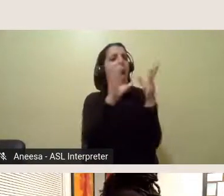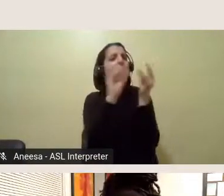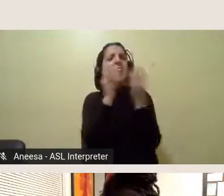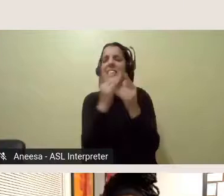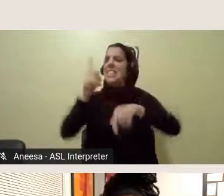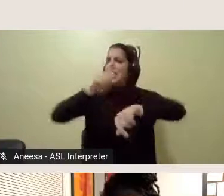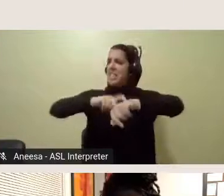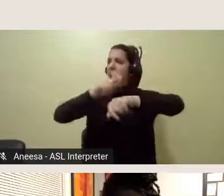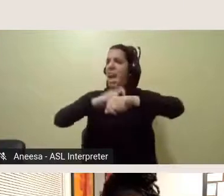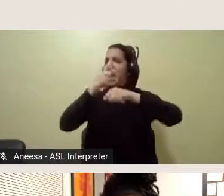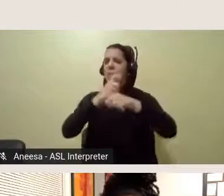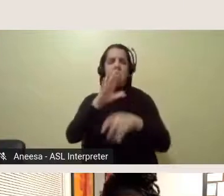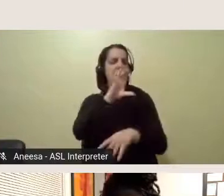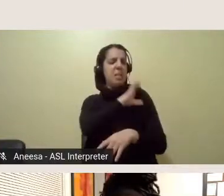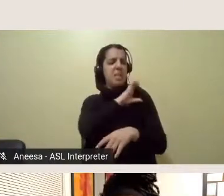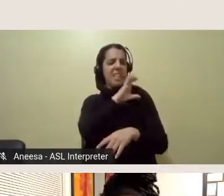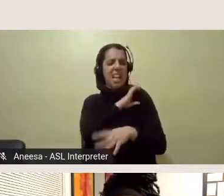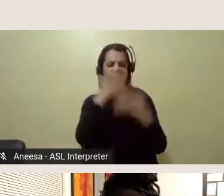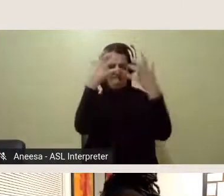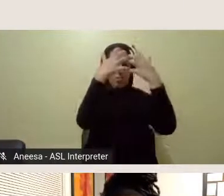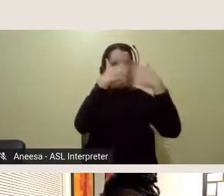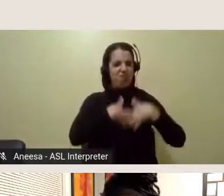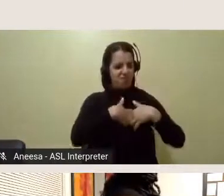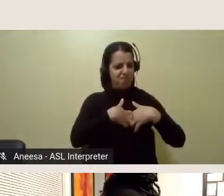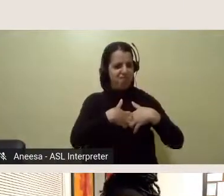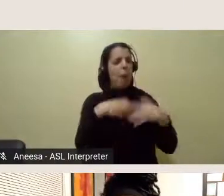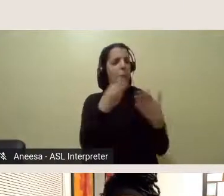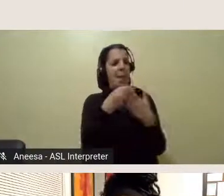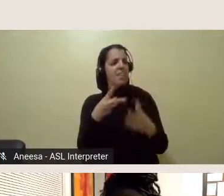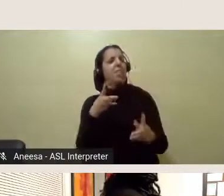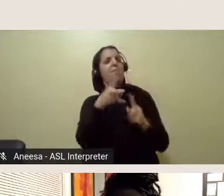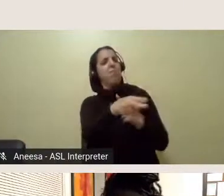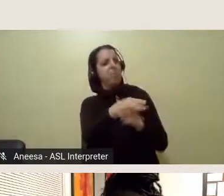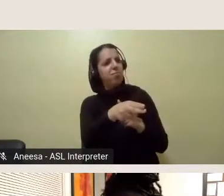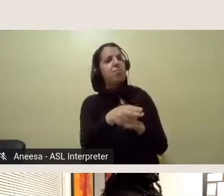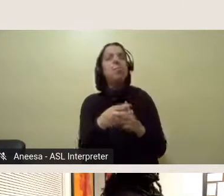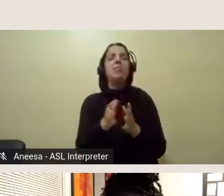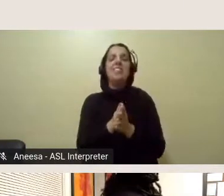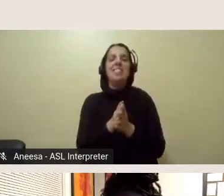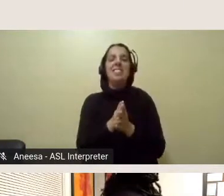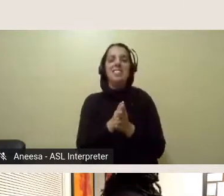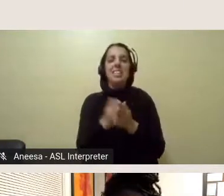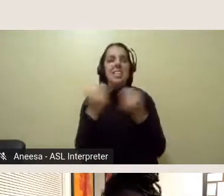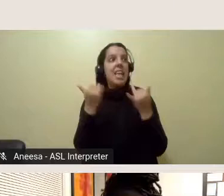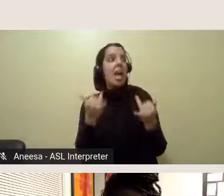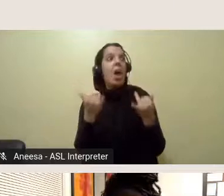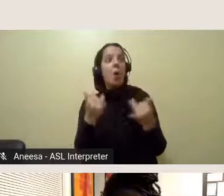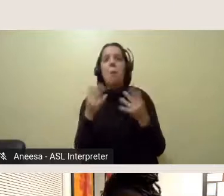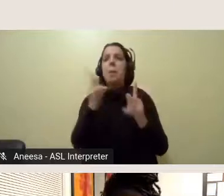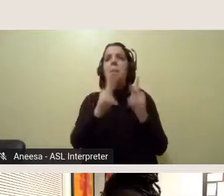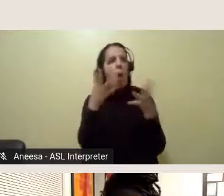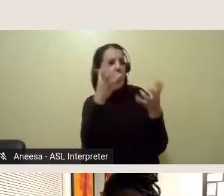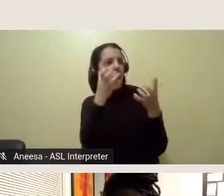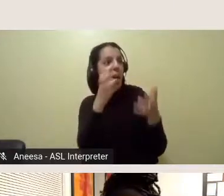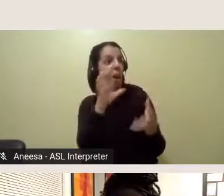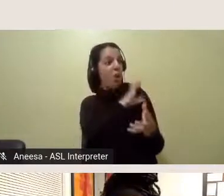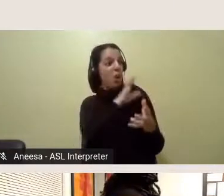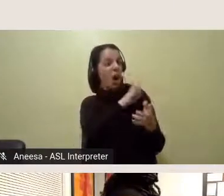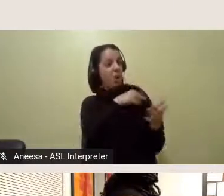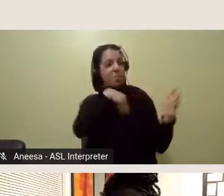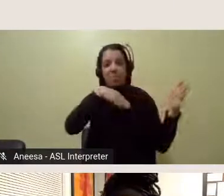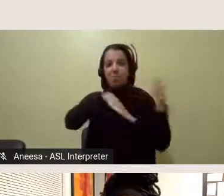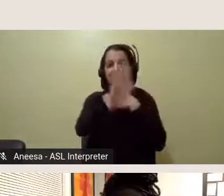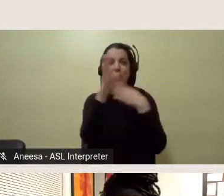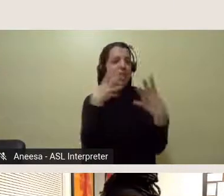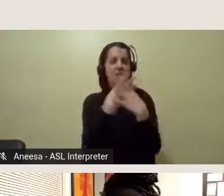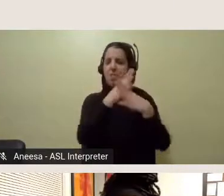to abolition, that perhaps the chant isn't indict, convict, send the killer cop to jail, but rather the